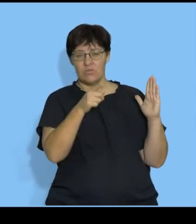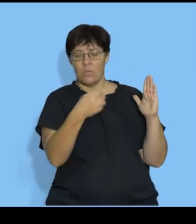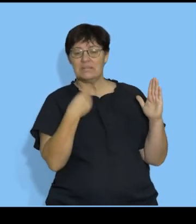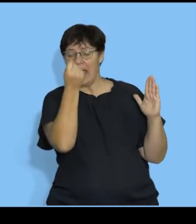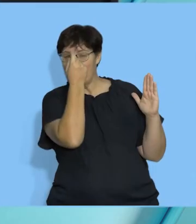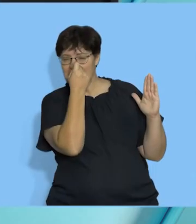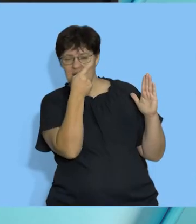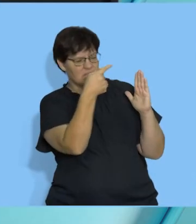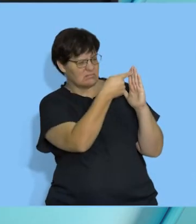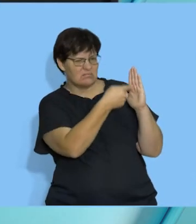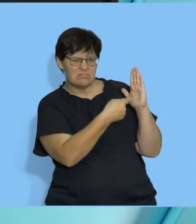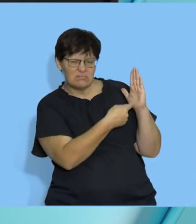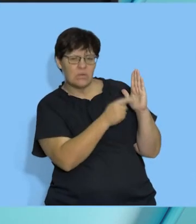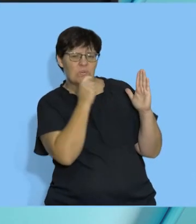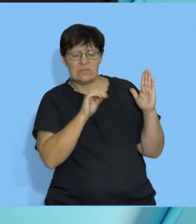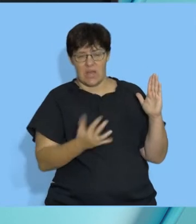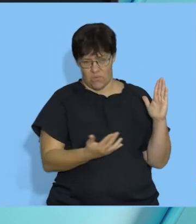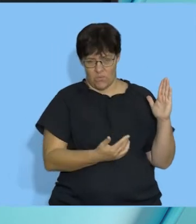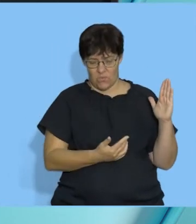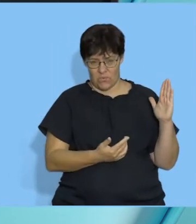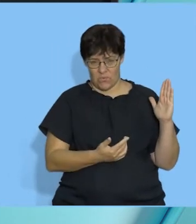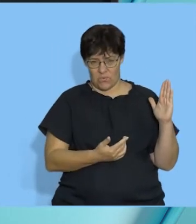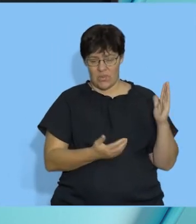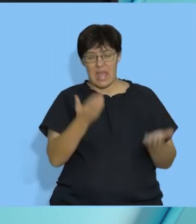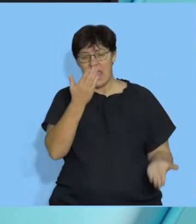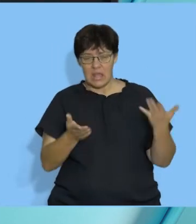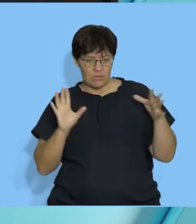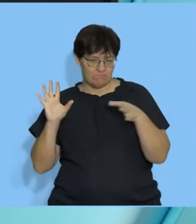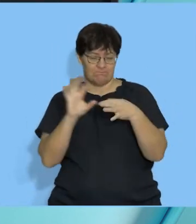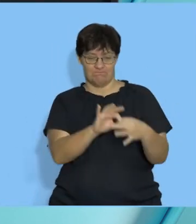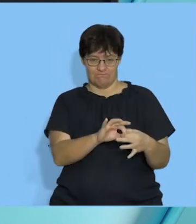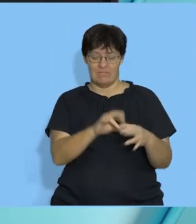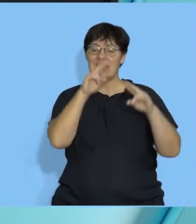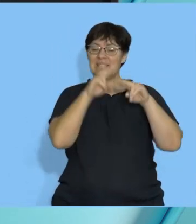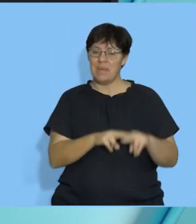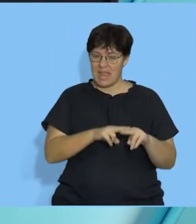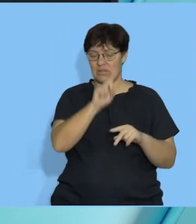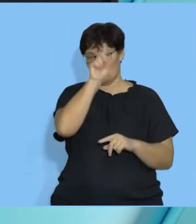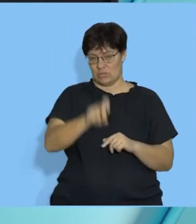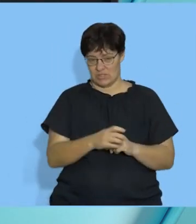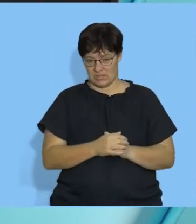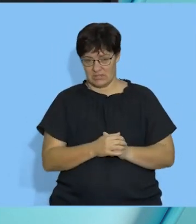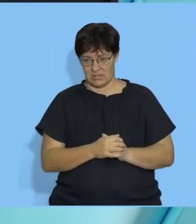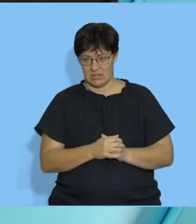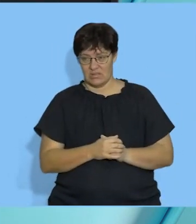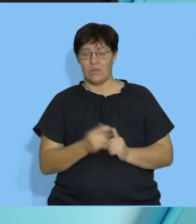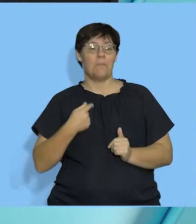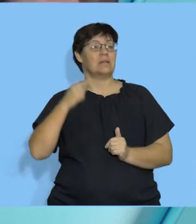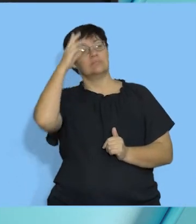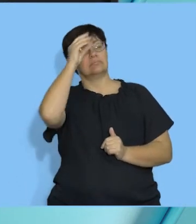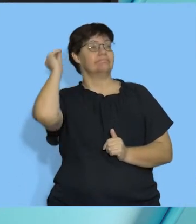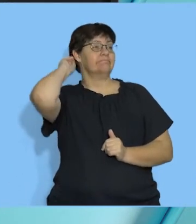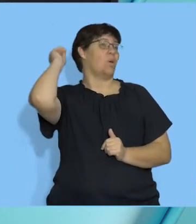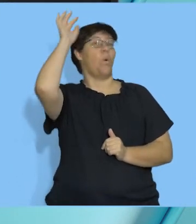understand how to use it and which equation is relevant depending on the question that is given. So you don't necessarily have to memorize all